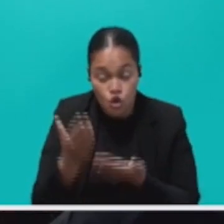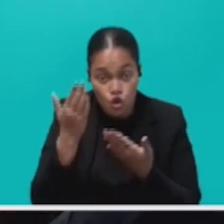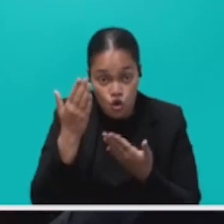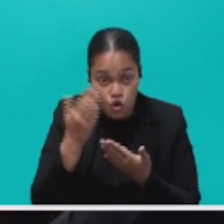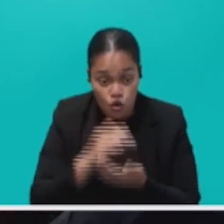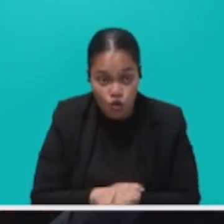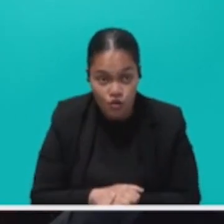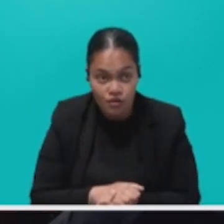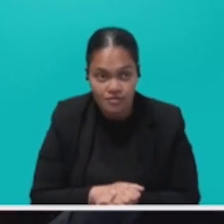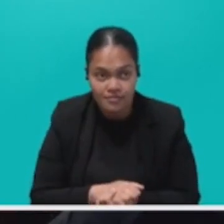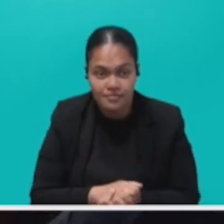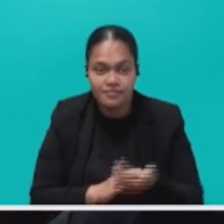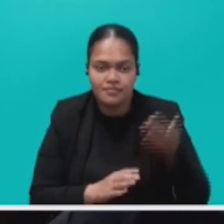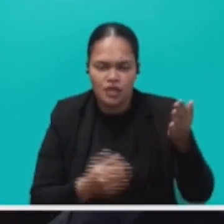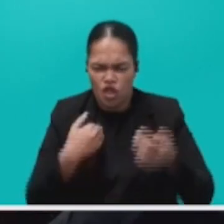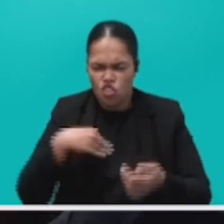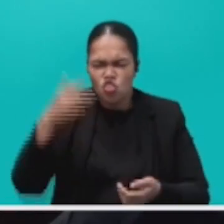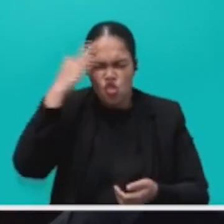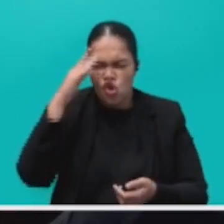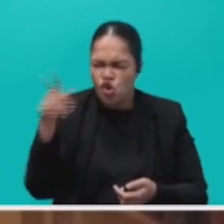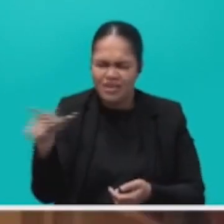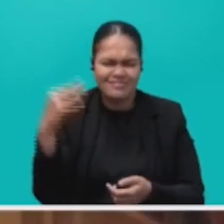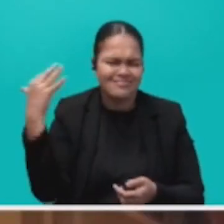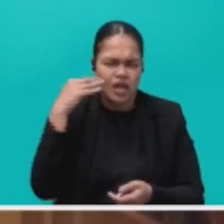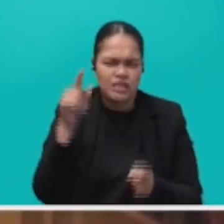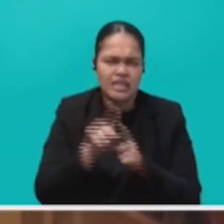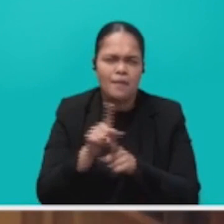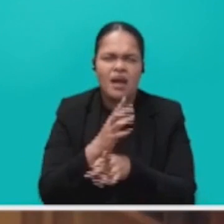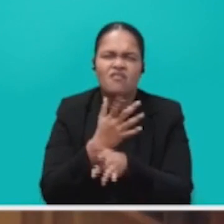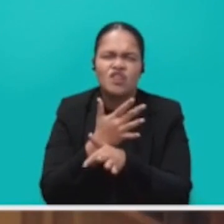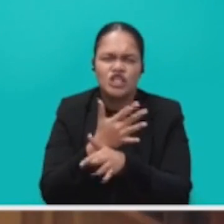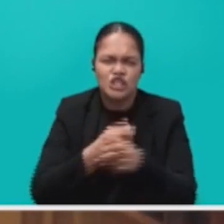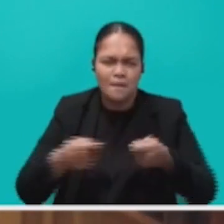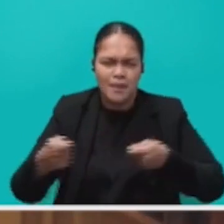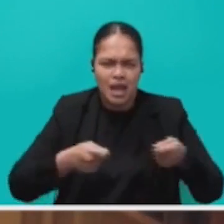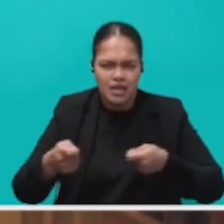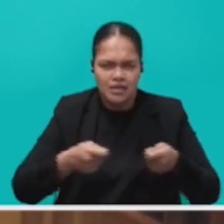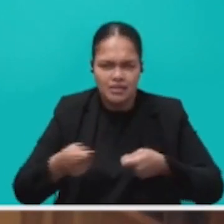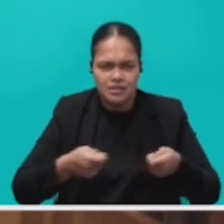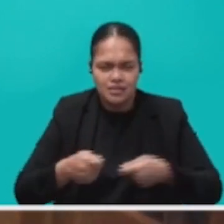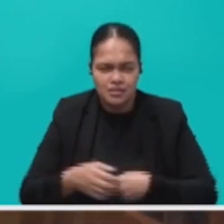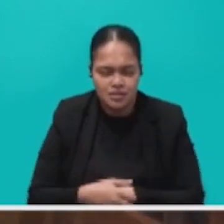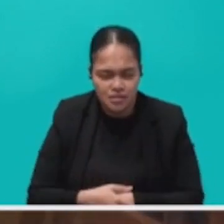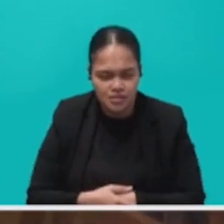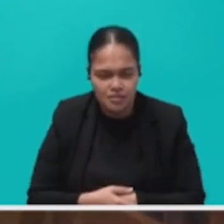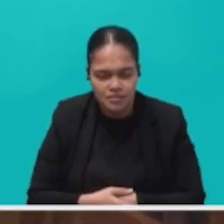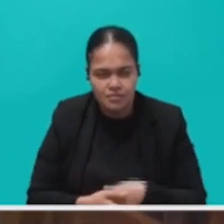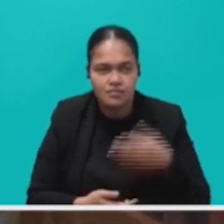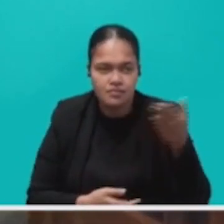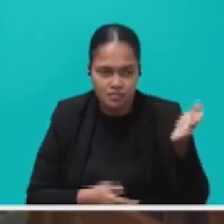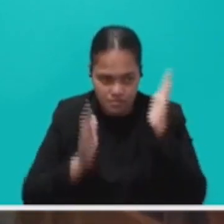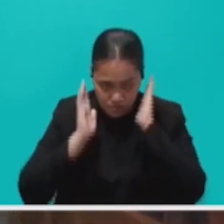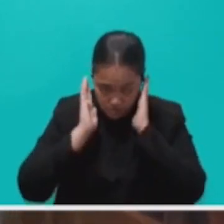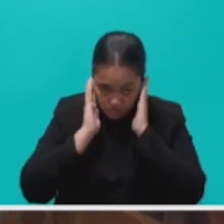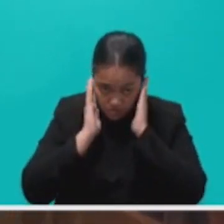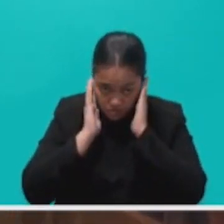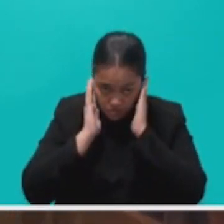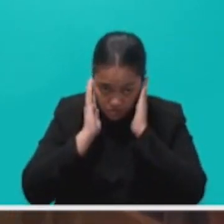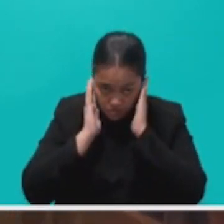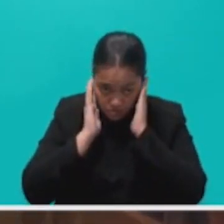I thought we were in a fish market. Honourable Speaker, this is a point of order under